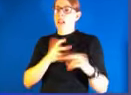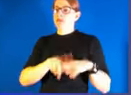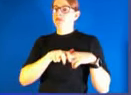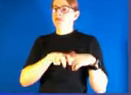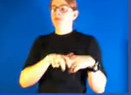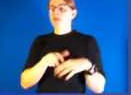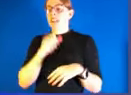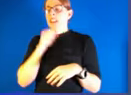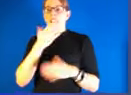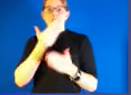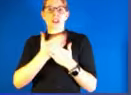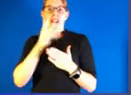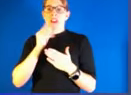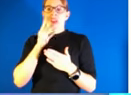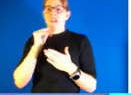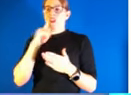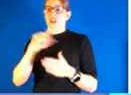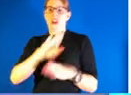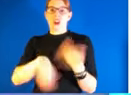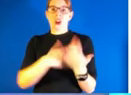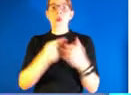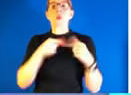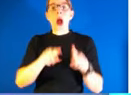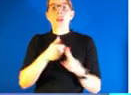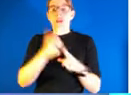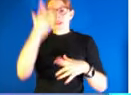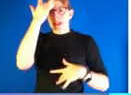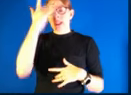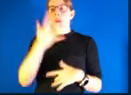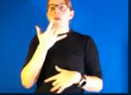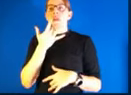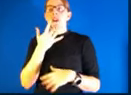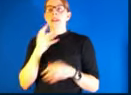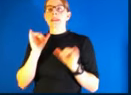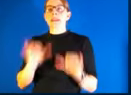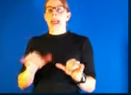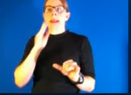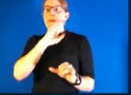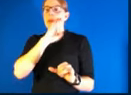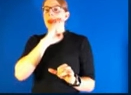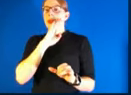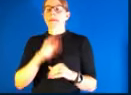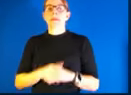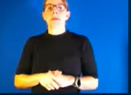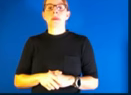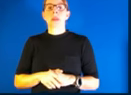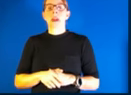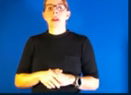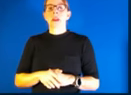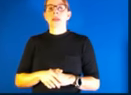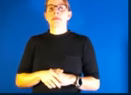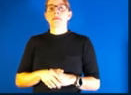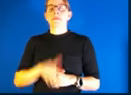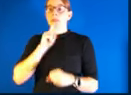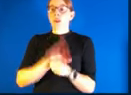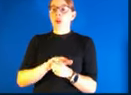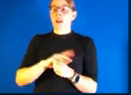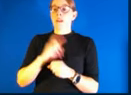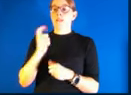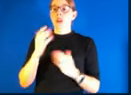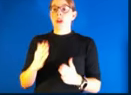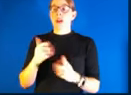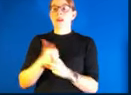wait for a long time. While you're sick, right? Yeah. I'd rather be cozy in bed. Okay, so we have a very loyal viewer, Dr. Hawkinson. Yeah. He's in Australia,